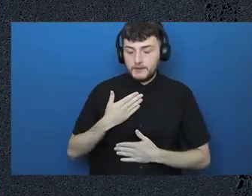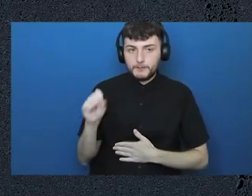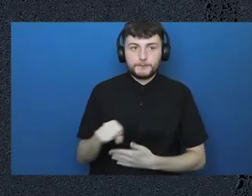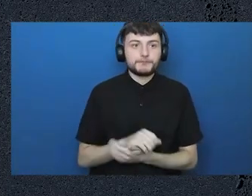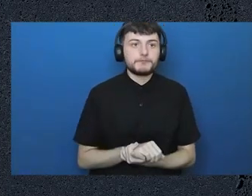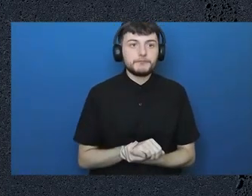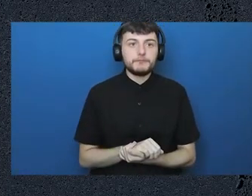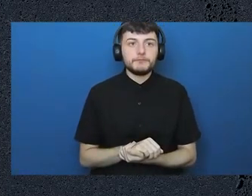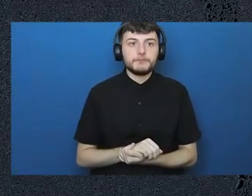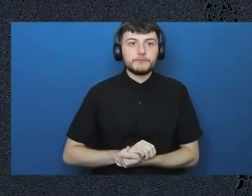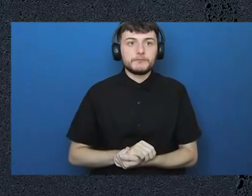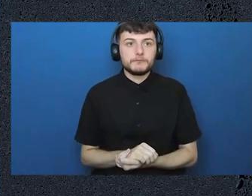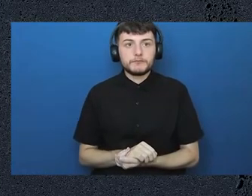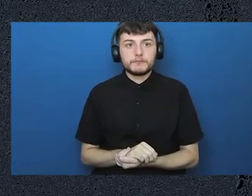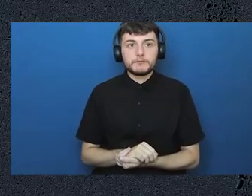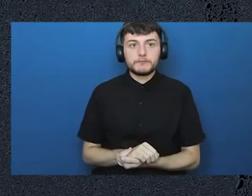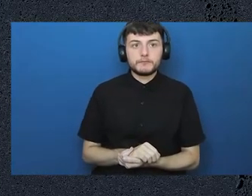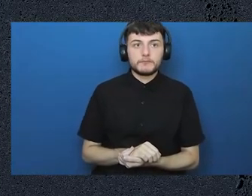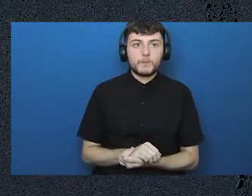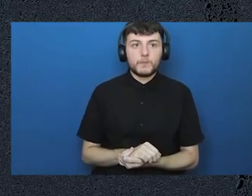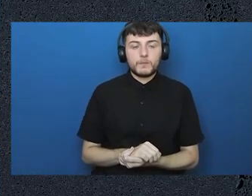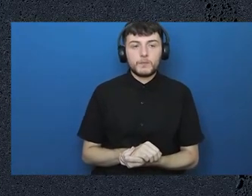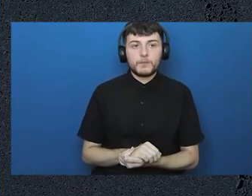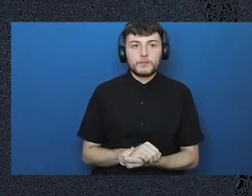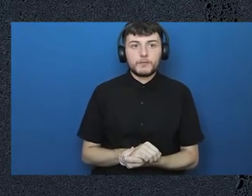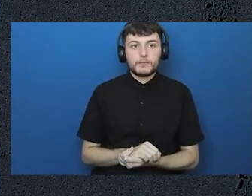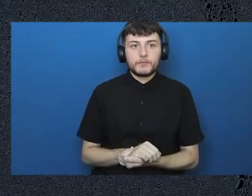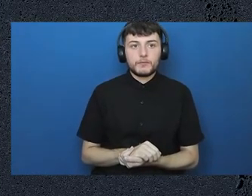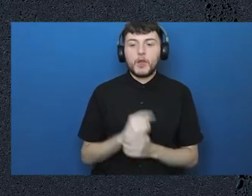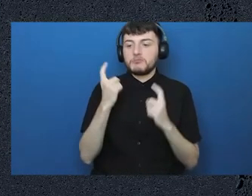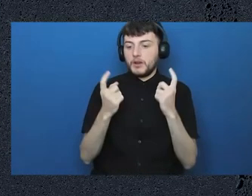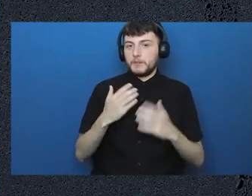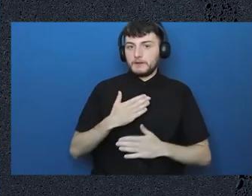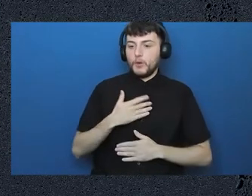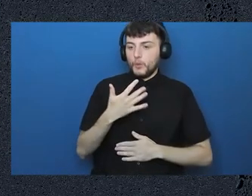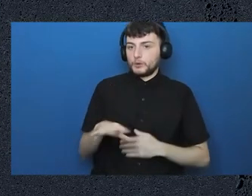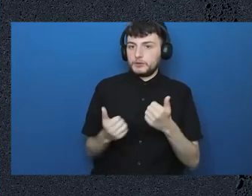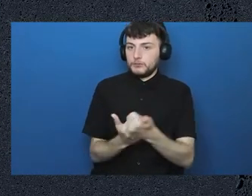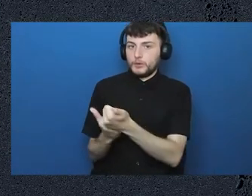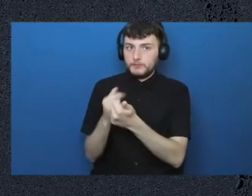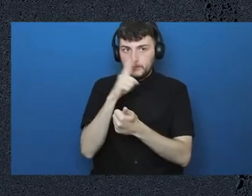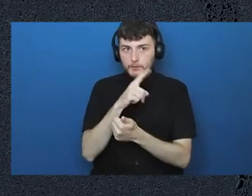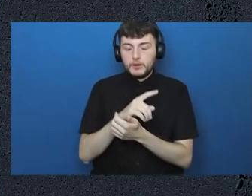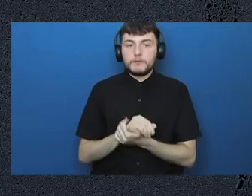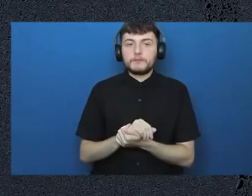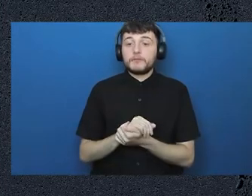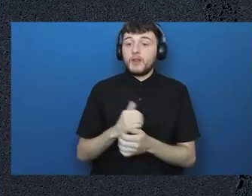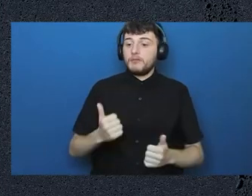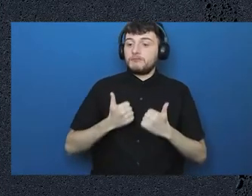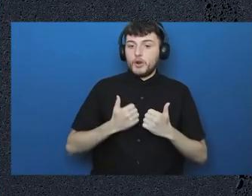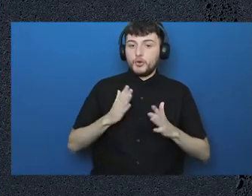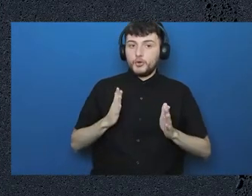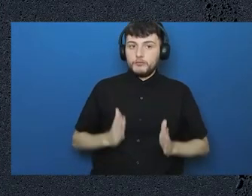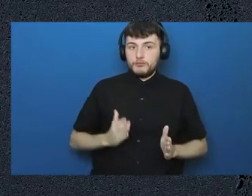of Elevator, with our problem-solving scientific brains, if you get the opportunity to get into